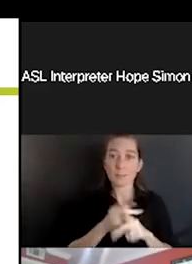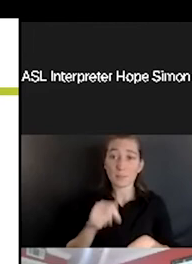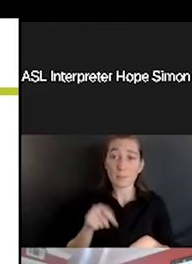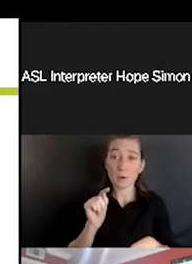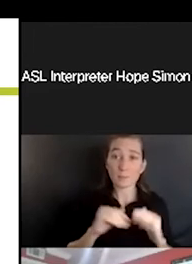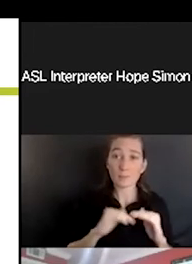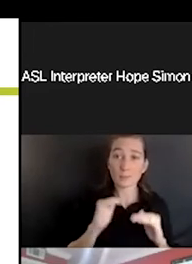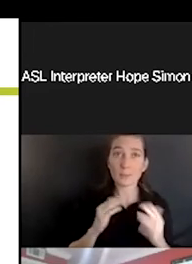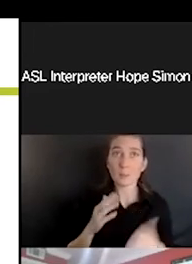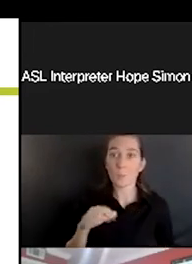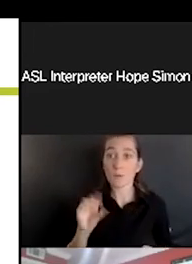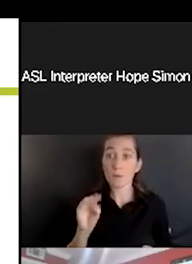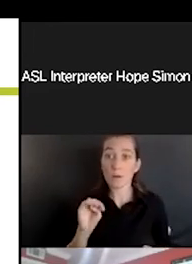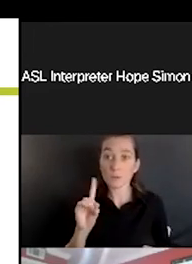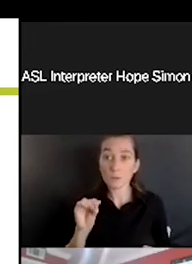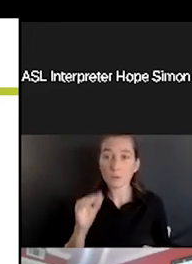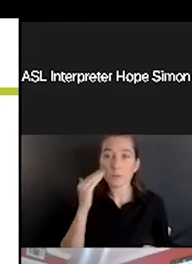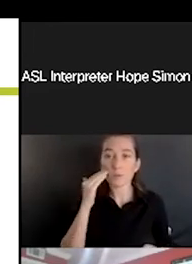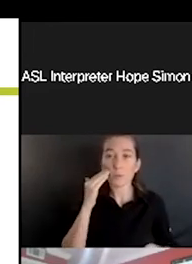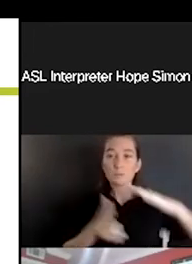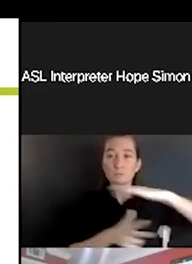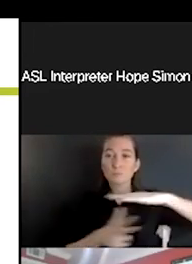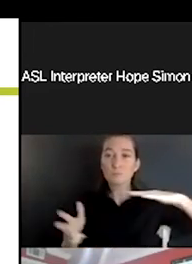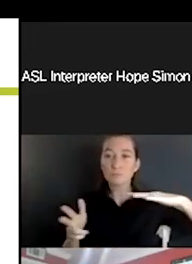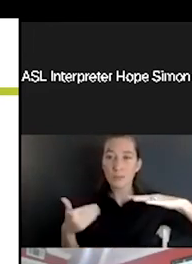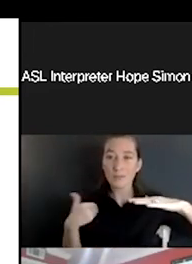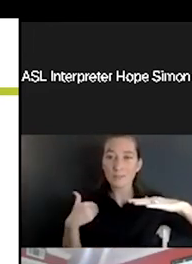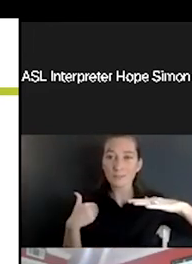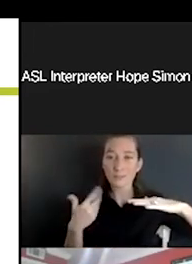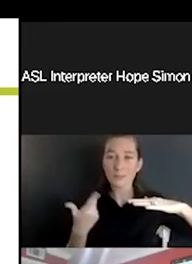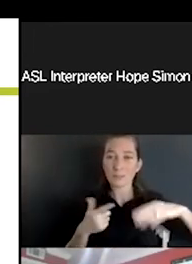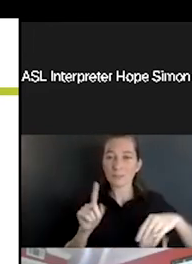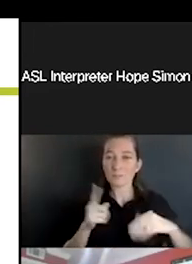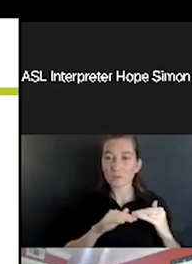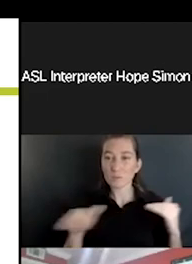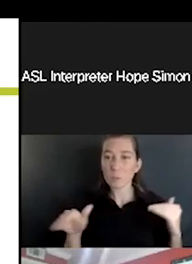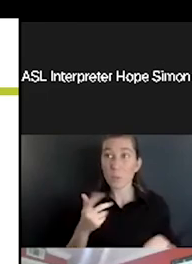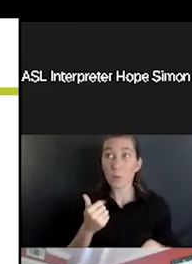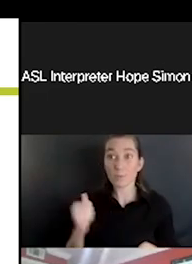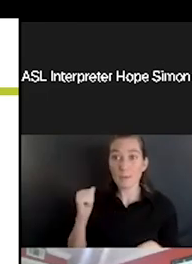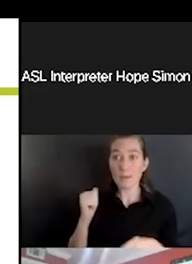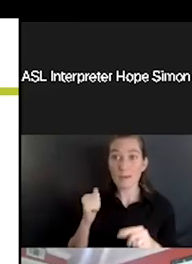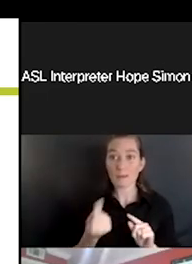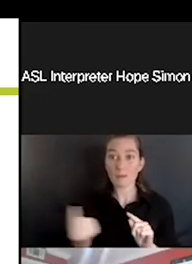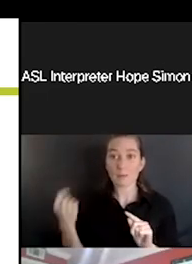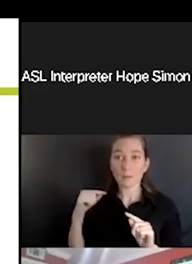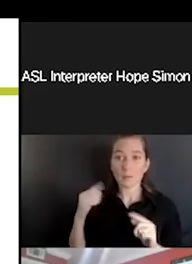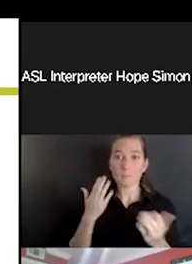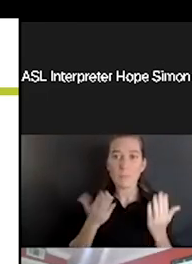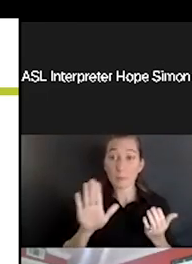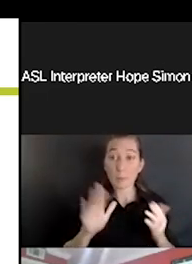the parking spots along maybe the back or the front of the building. And if has your building been retrofitted or